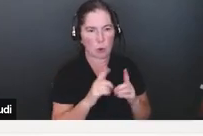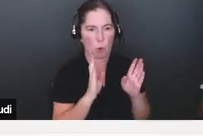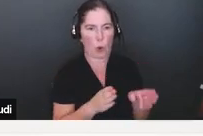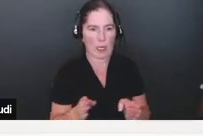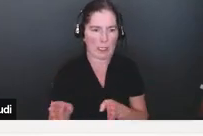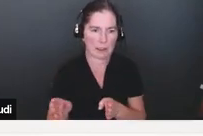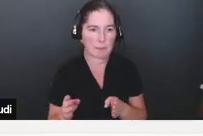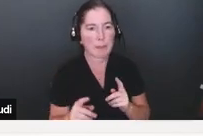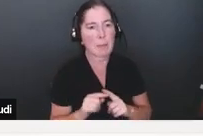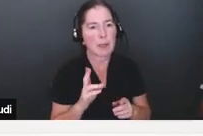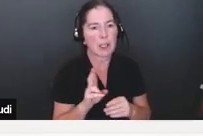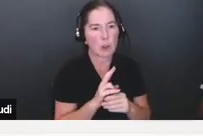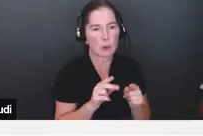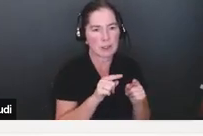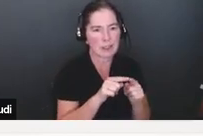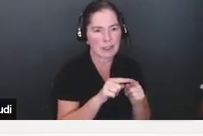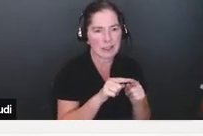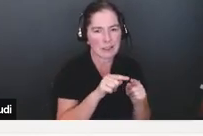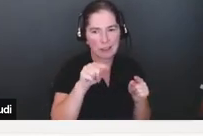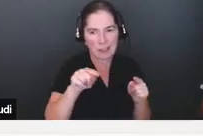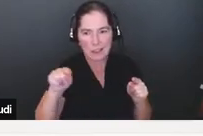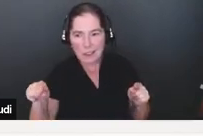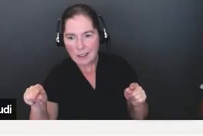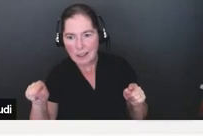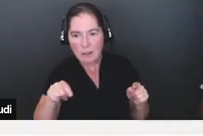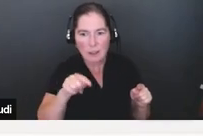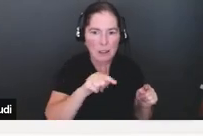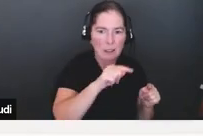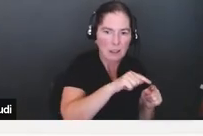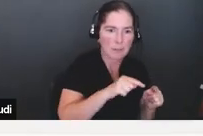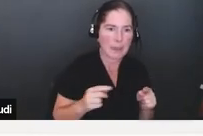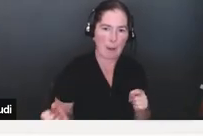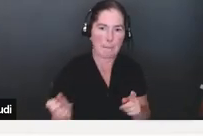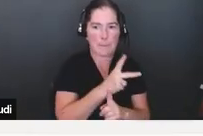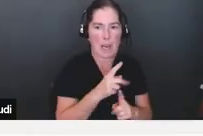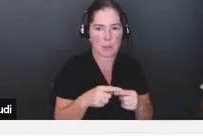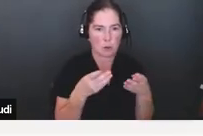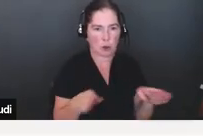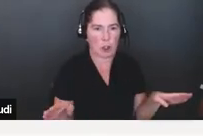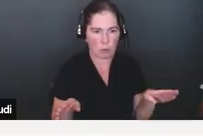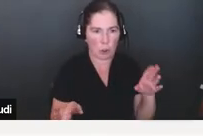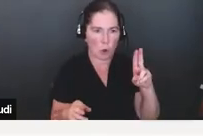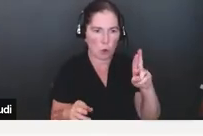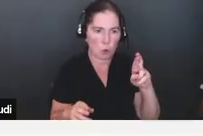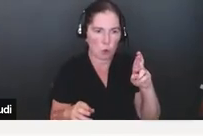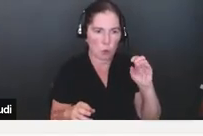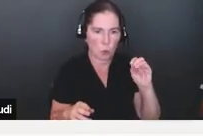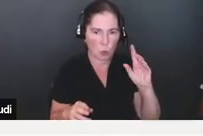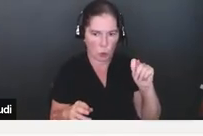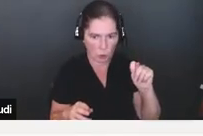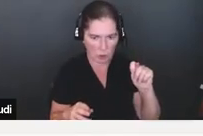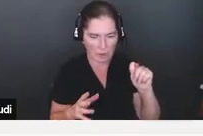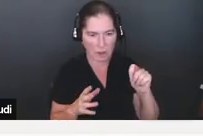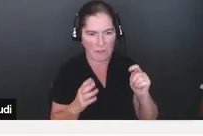then use a breadcrumb trail to go back to different folders. I'm going to go back to my general, the root folder. And you know what, Christina, I was thinking about it.